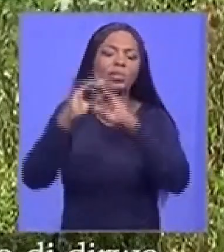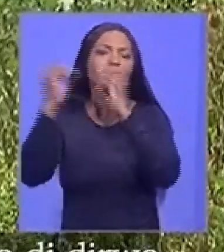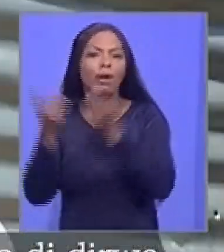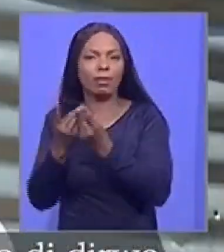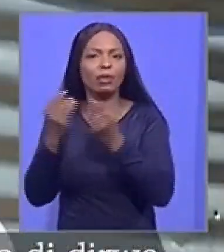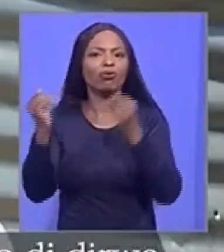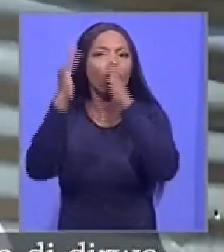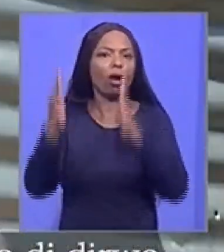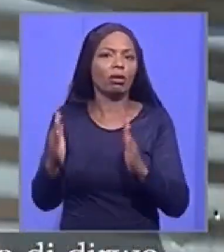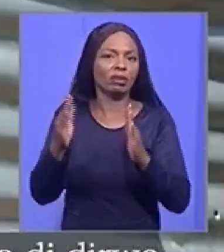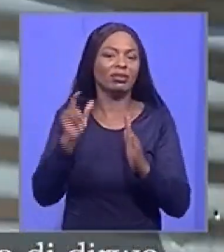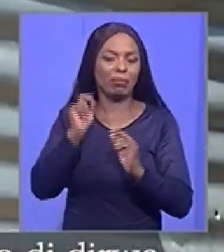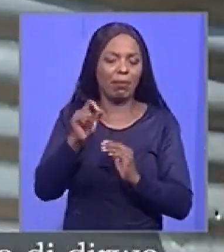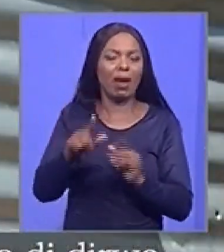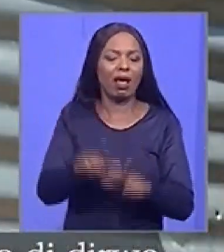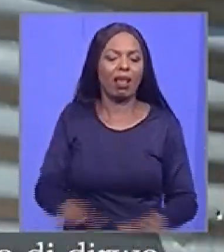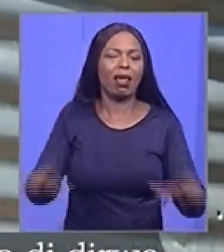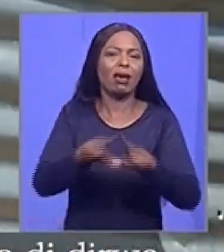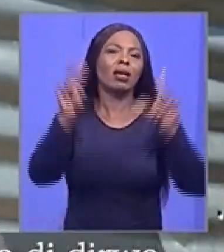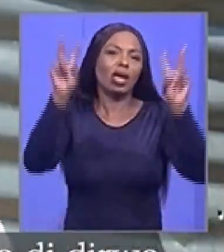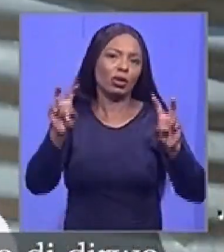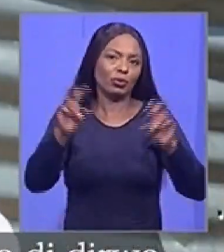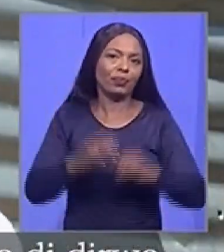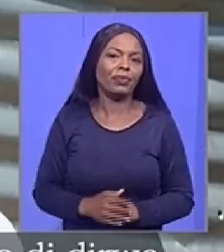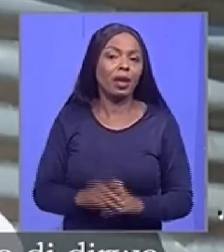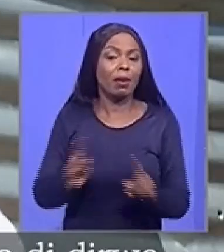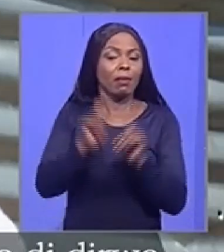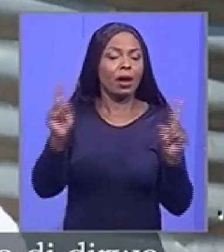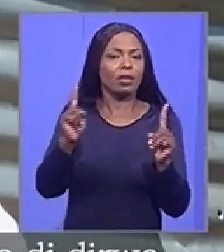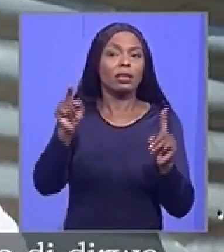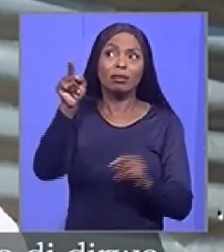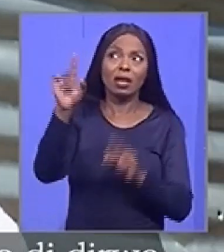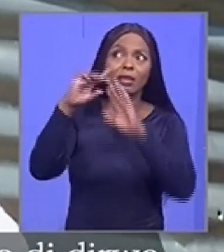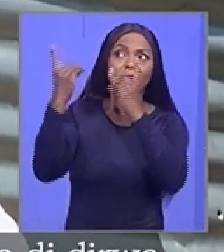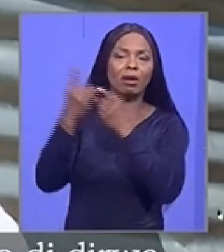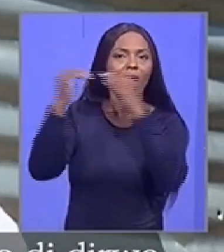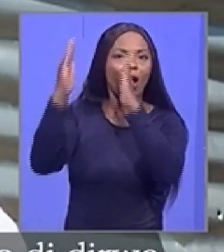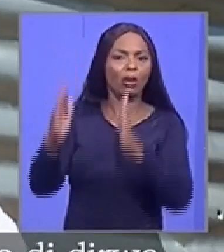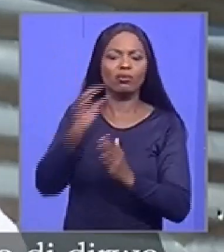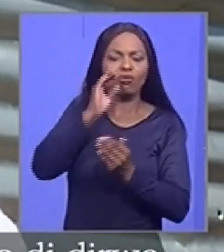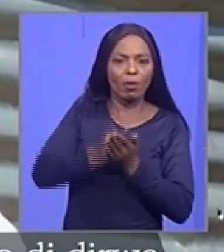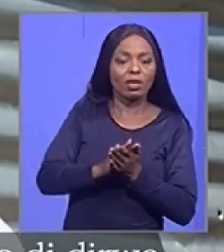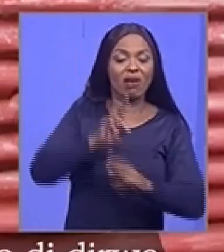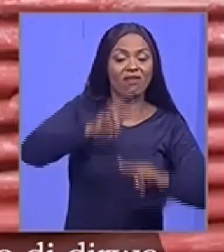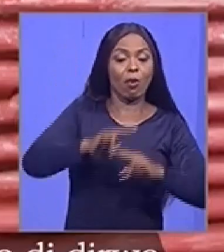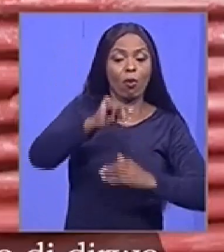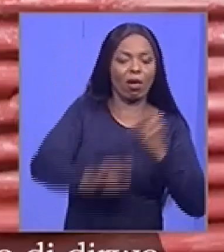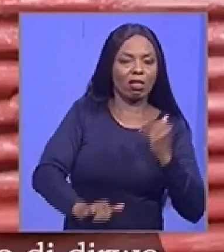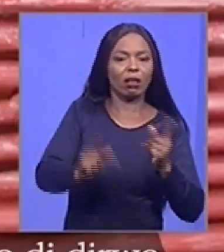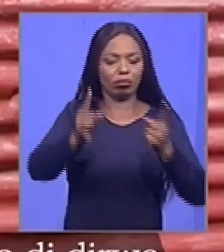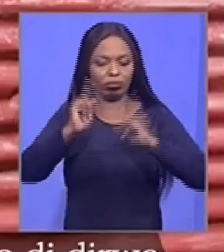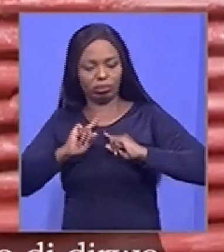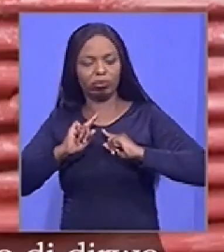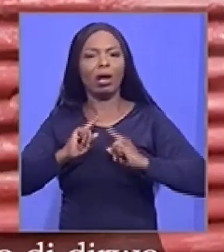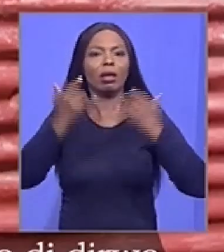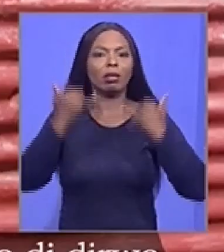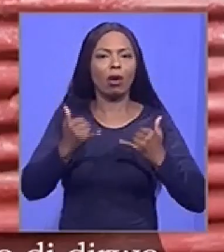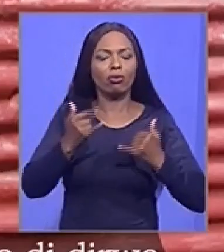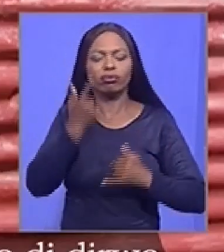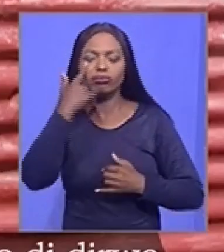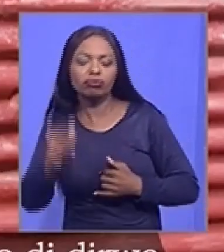Human Settlement regarding the land issue. We were then promised that in February they will come and conduct a